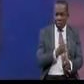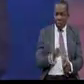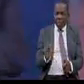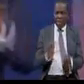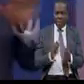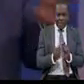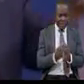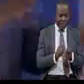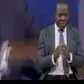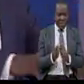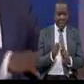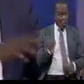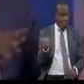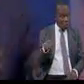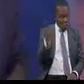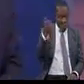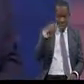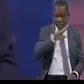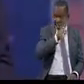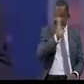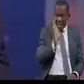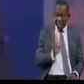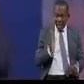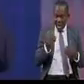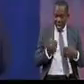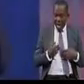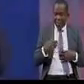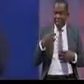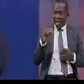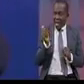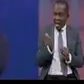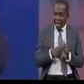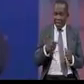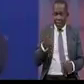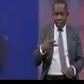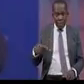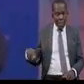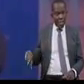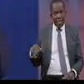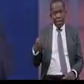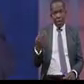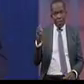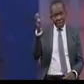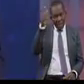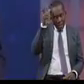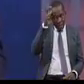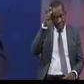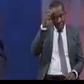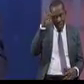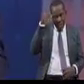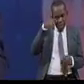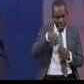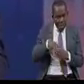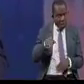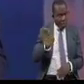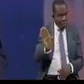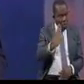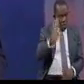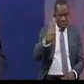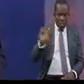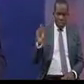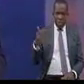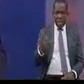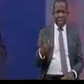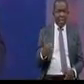Satan in your baggage. It will make it too heavy, and you'll not be able to run very